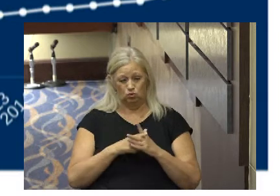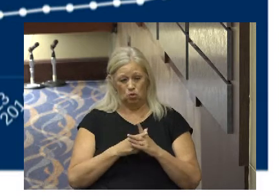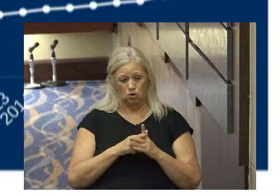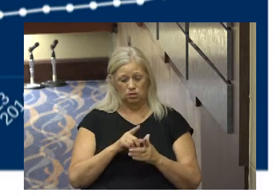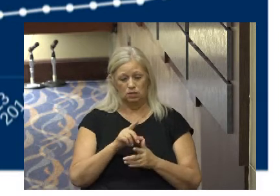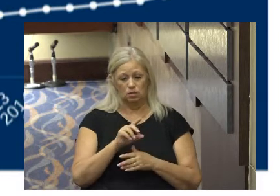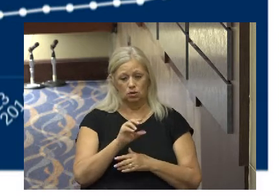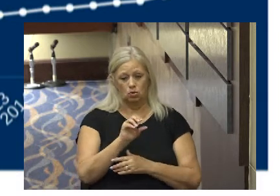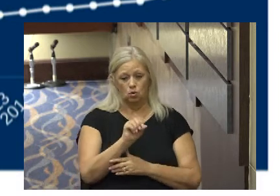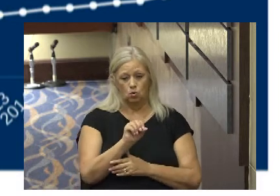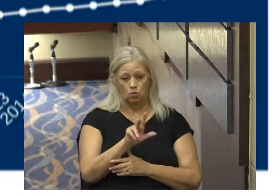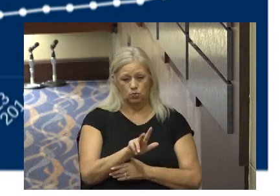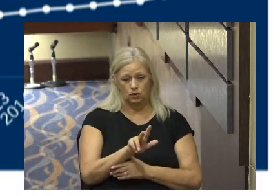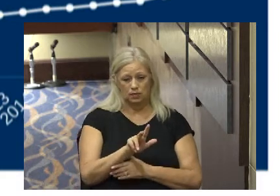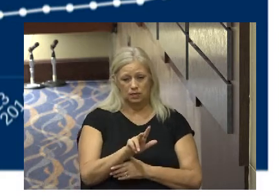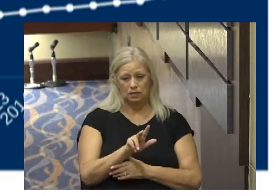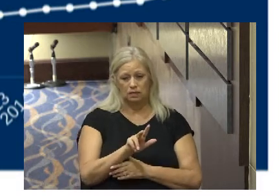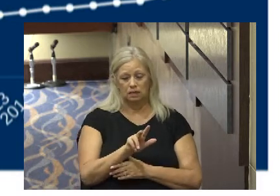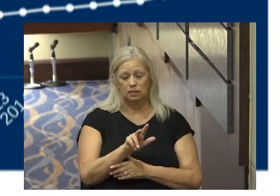'03, and now we're up to